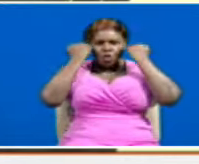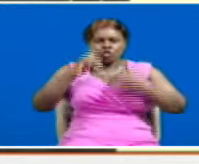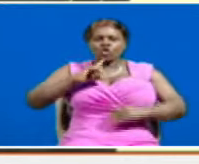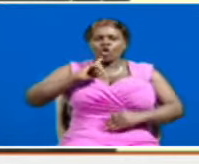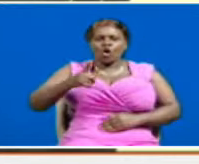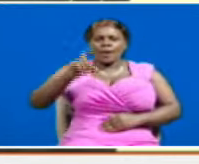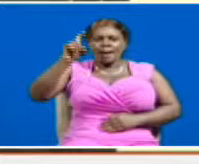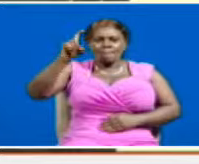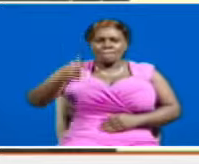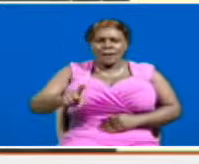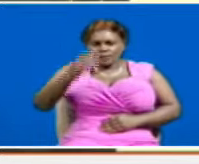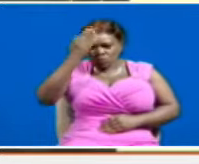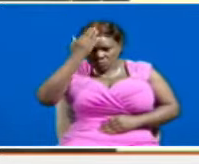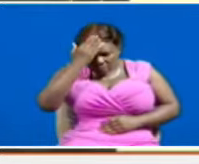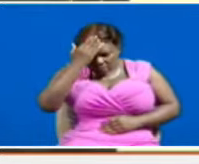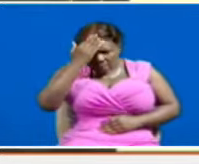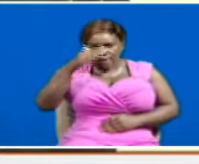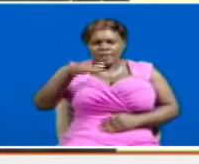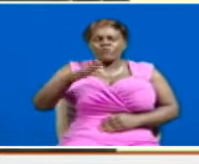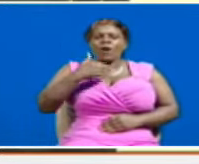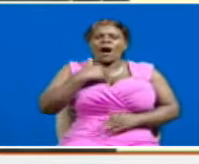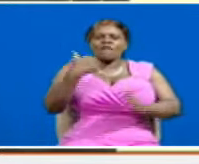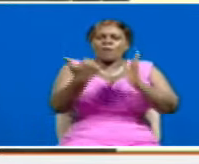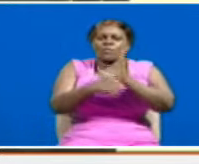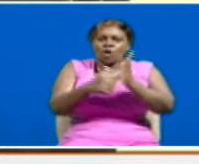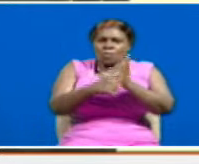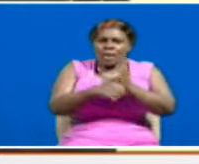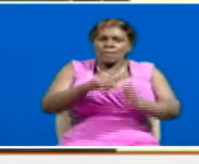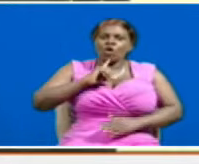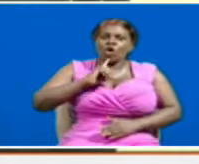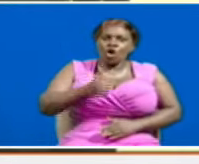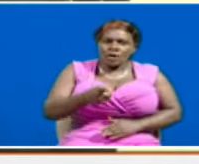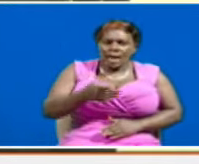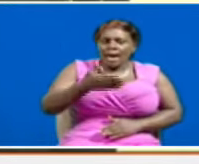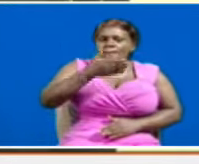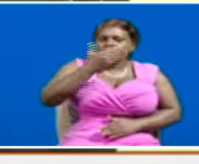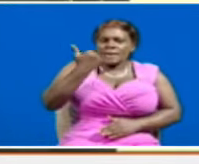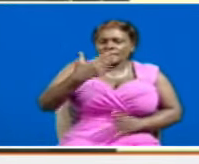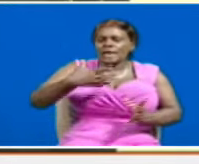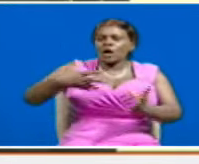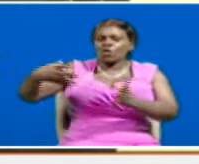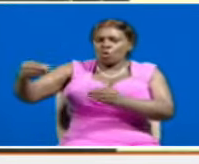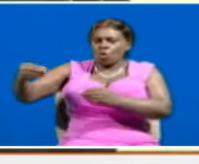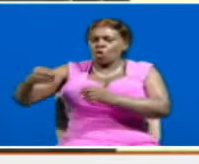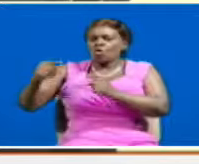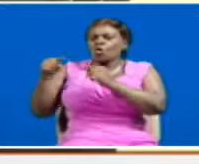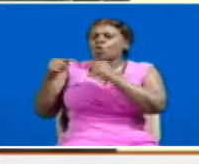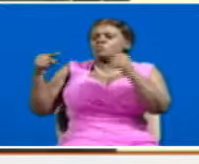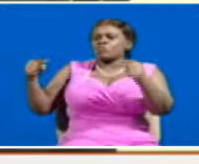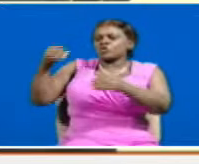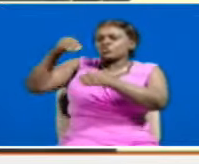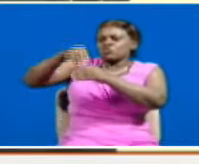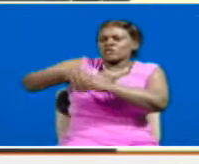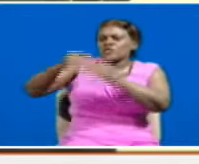obeyed. If you are aggrieved by an order, you have a right to appeal to them.